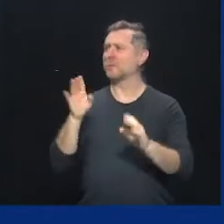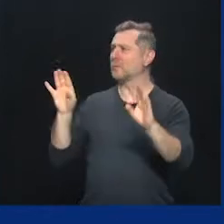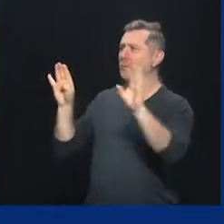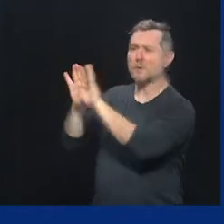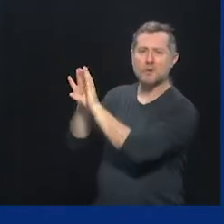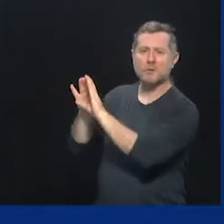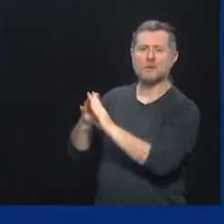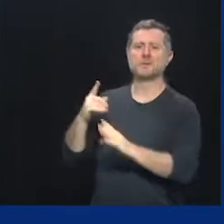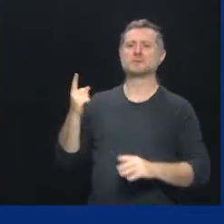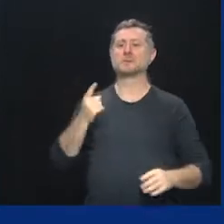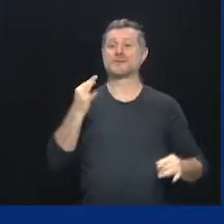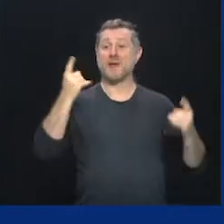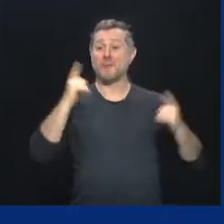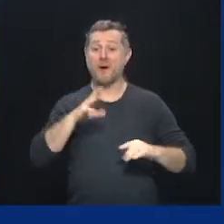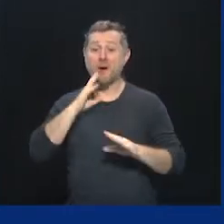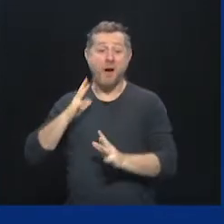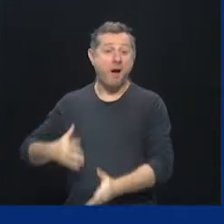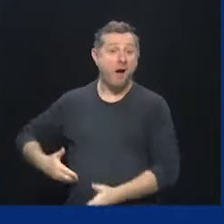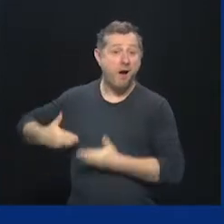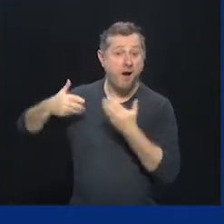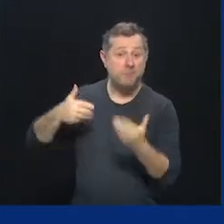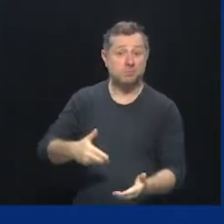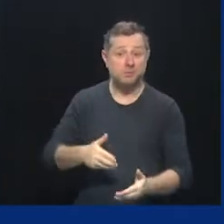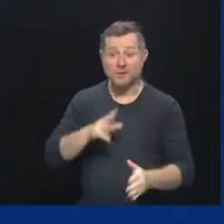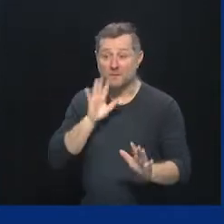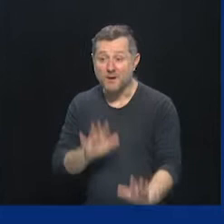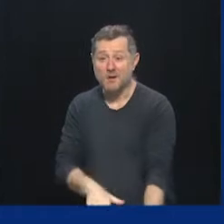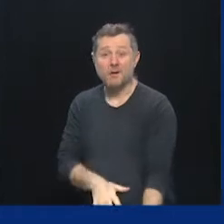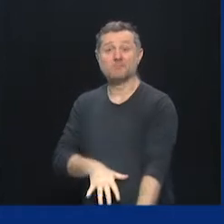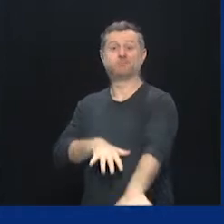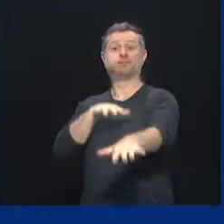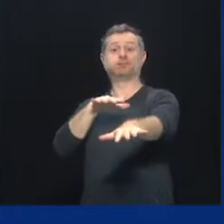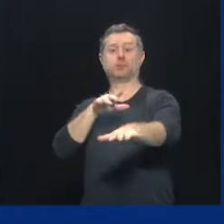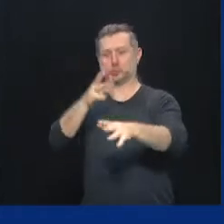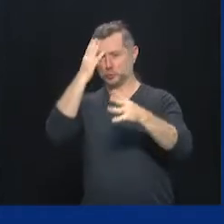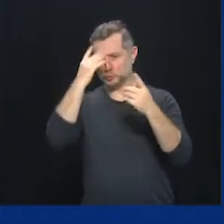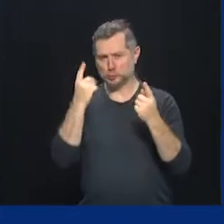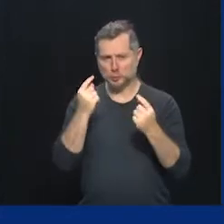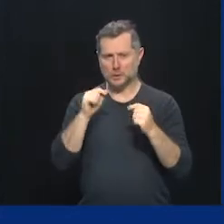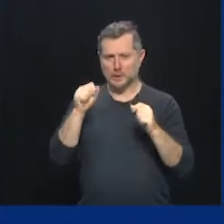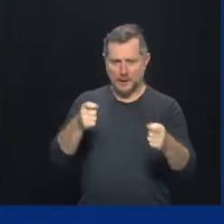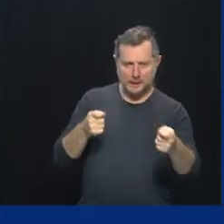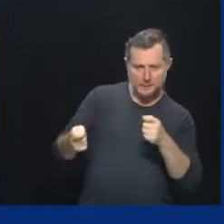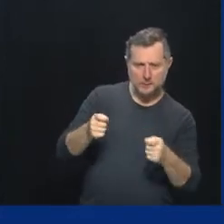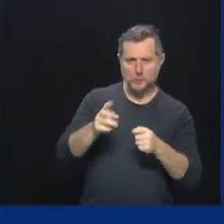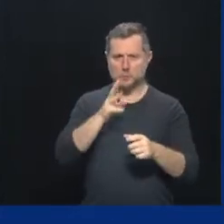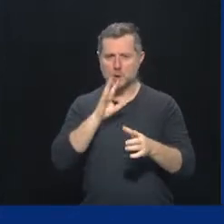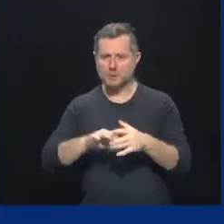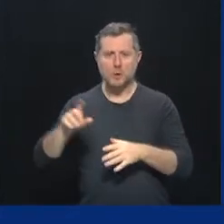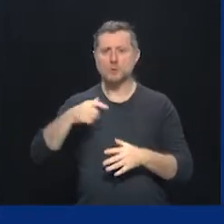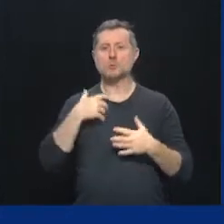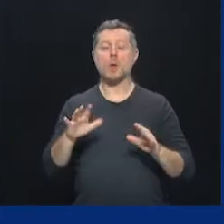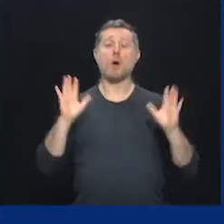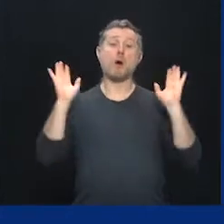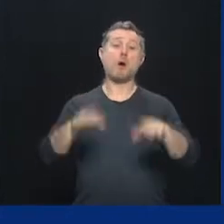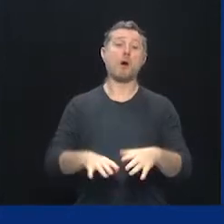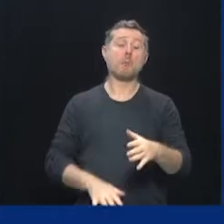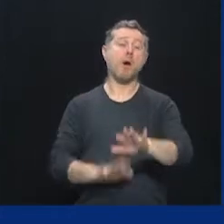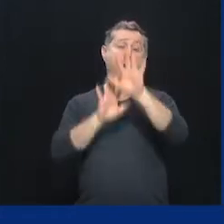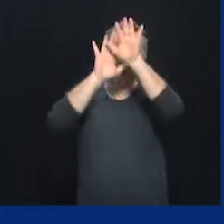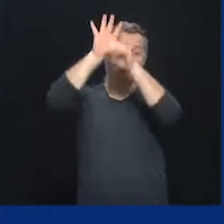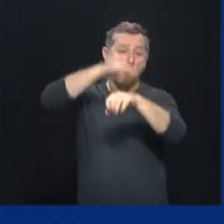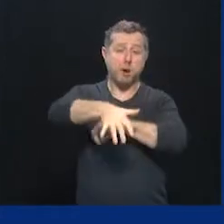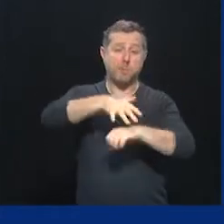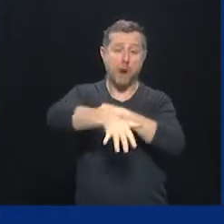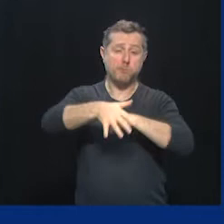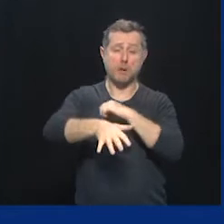down and the heavens open up and the floodings begin, that they can actually handle the volume so it doesn't end up overflowing into the subways. It's a